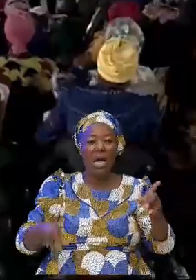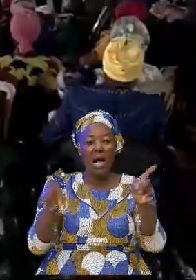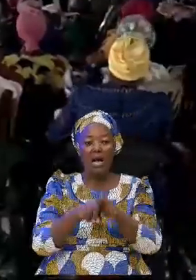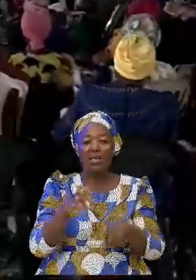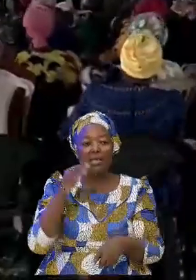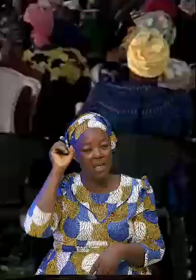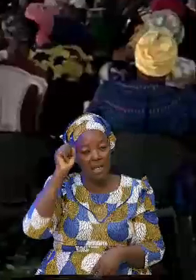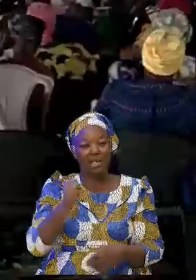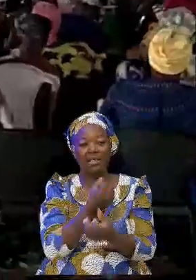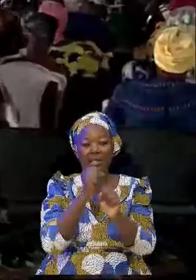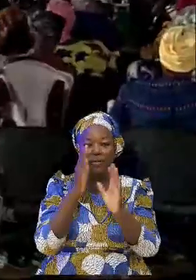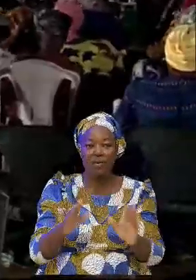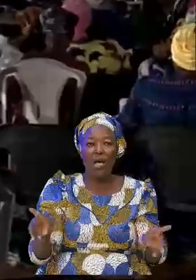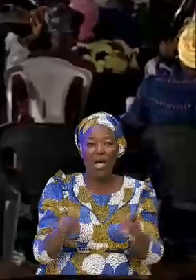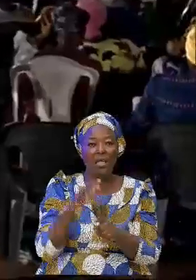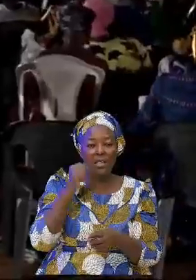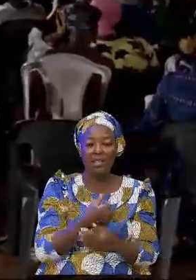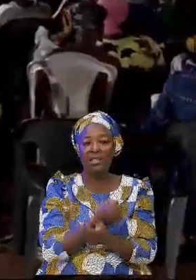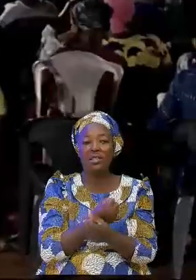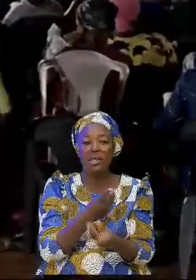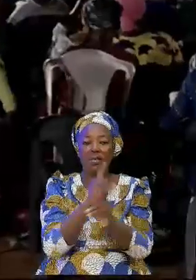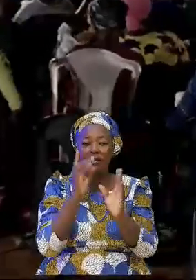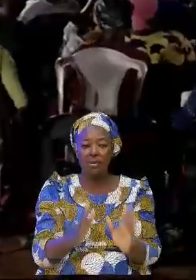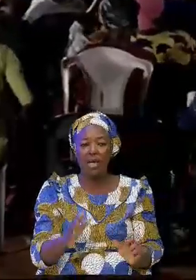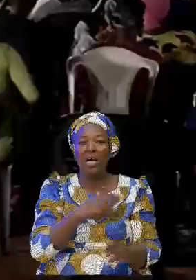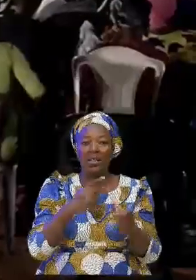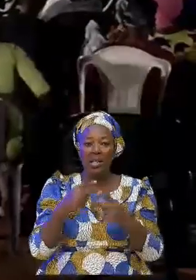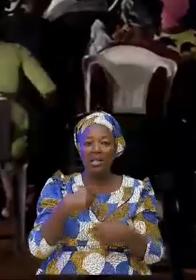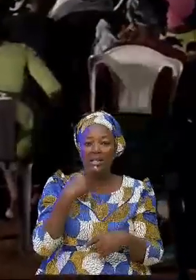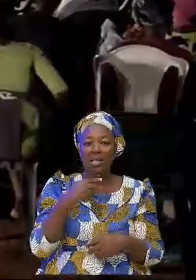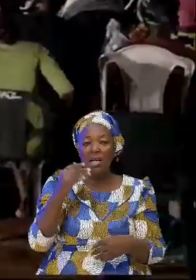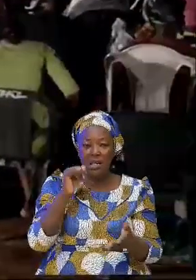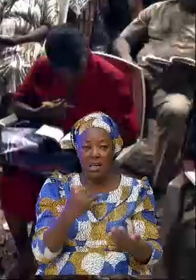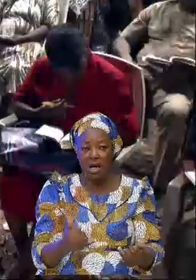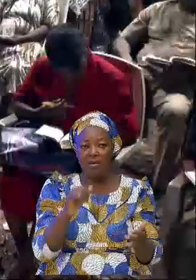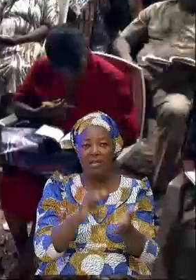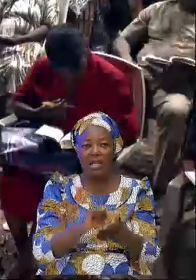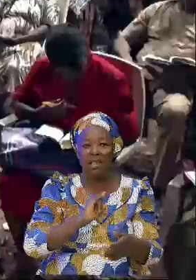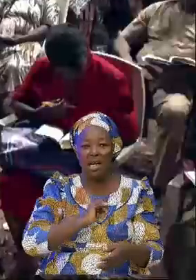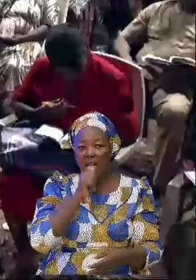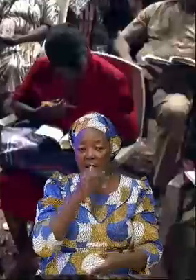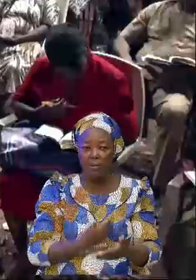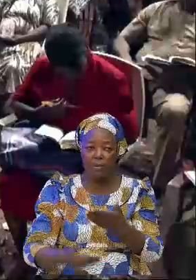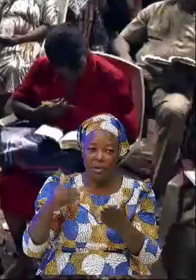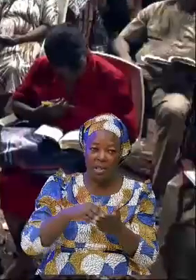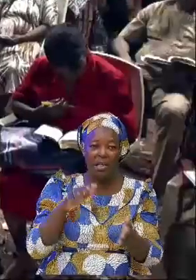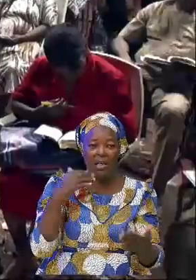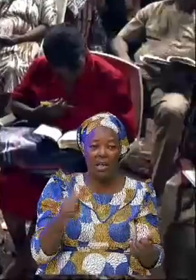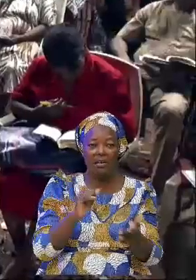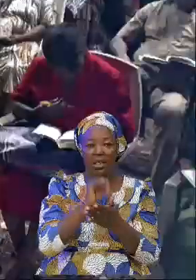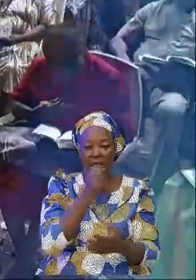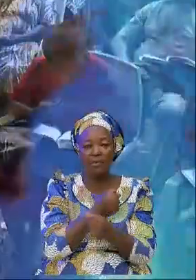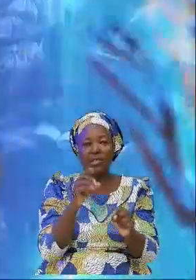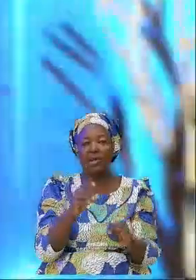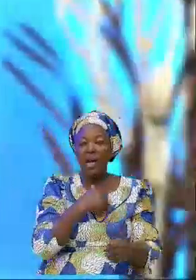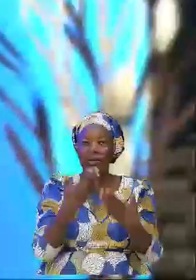religion. And he came unto the Lord as his Savior, as his Redeemer. And he said, now that I